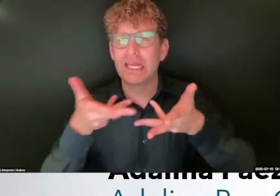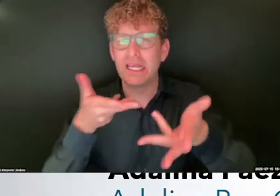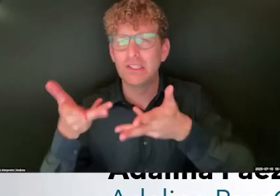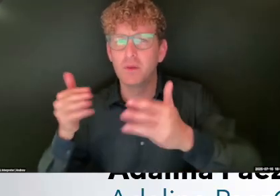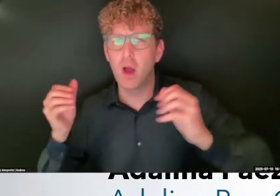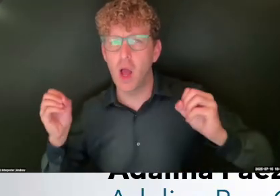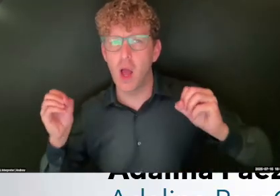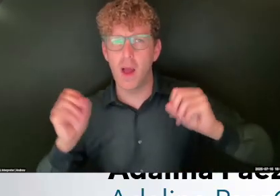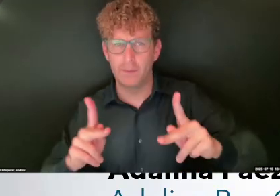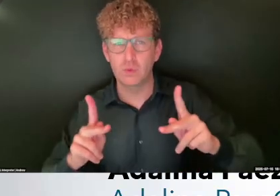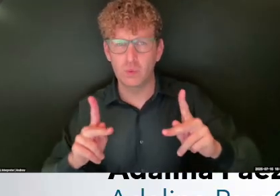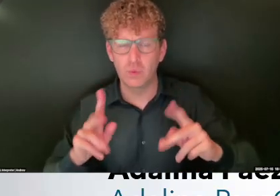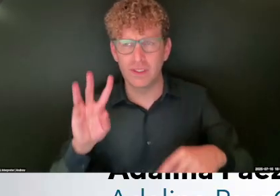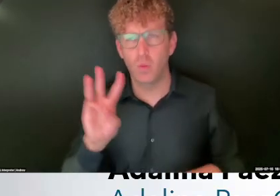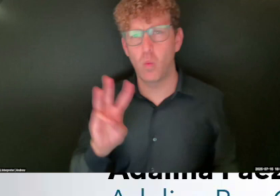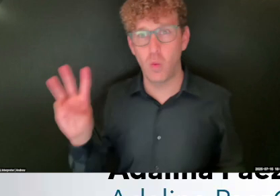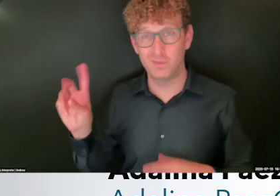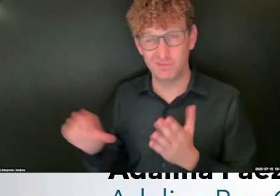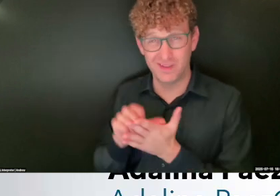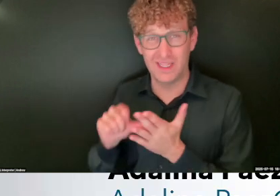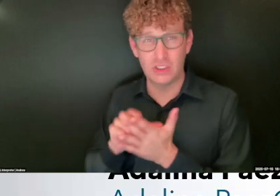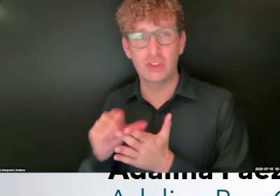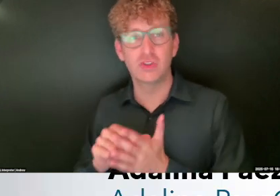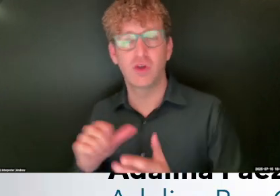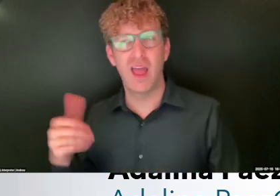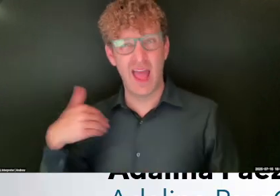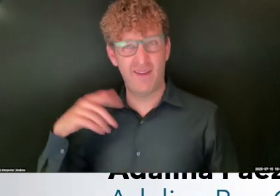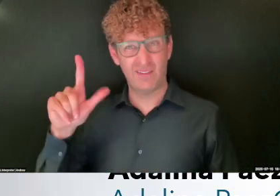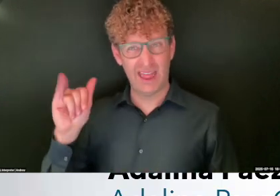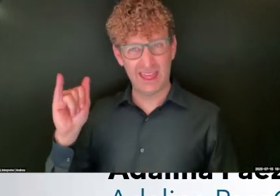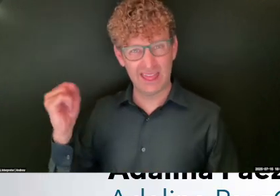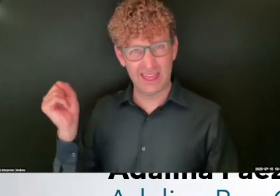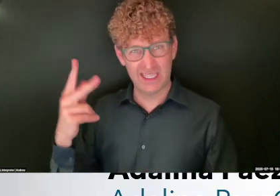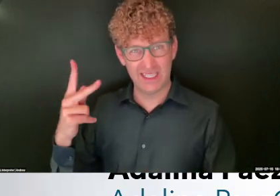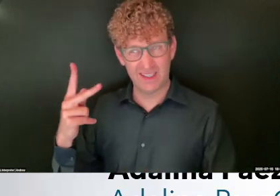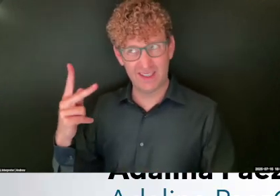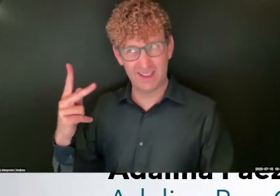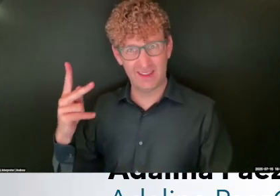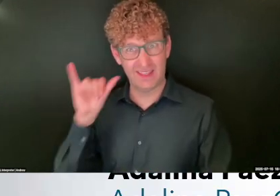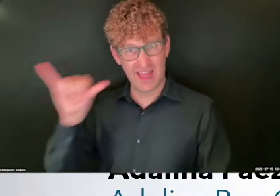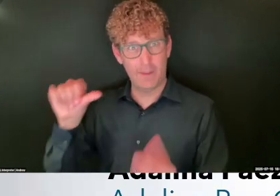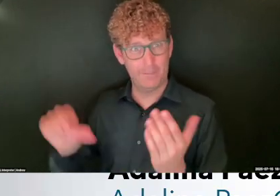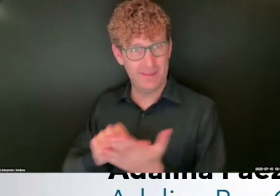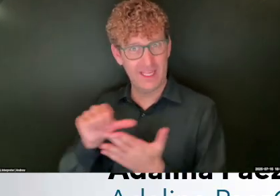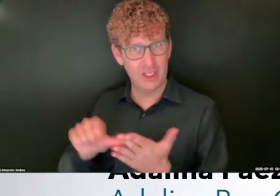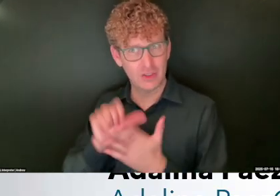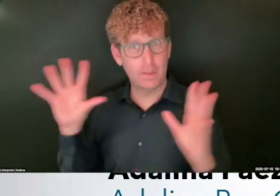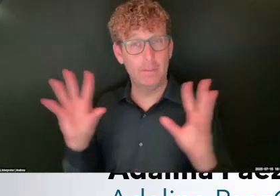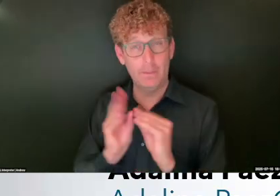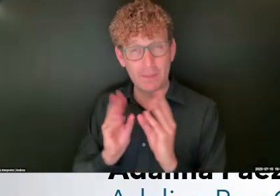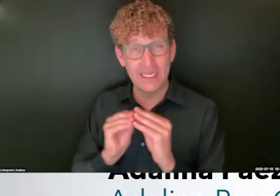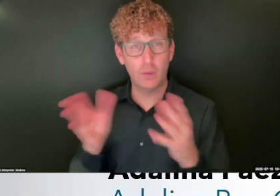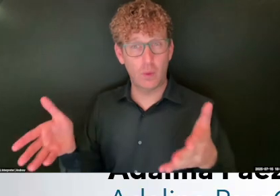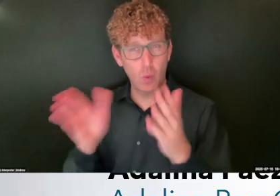There's a link within that page for the meeting requests, the listserv,